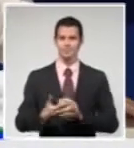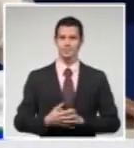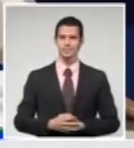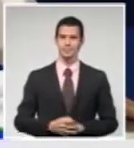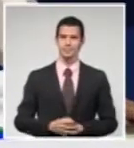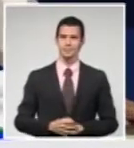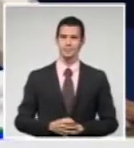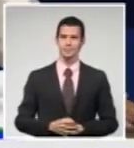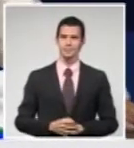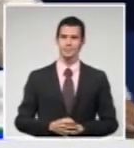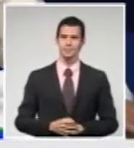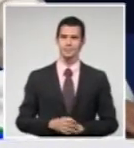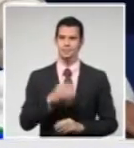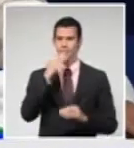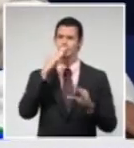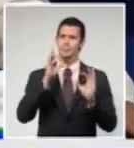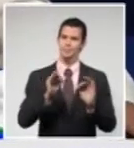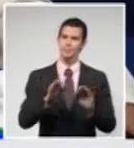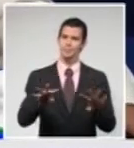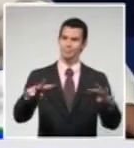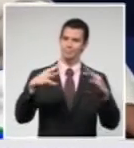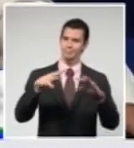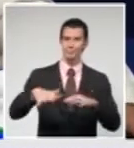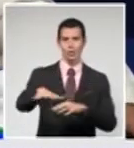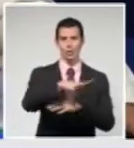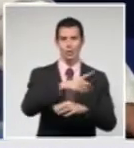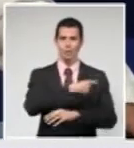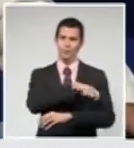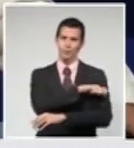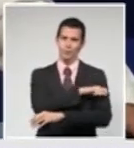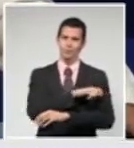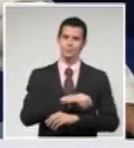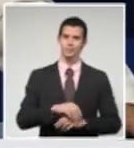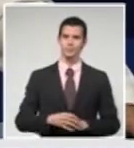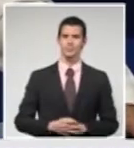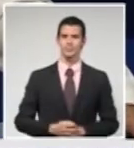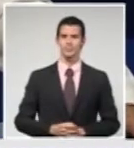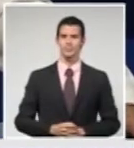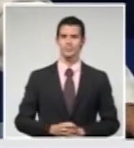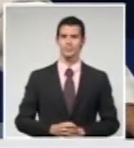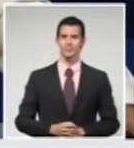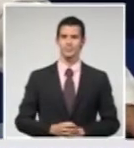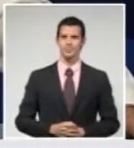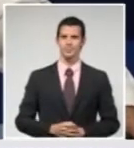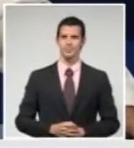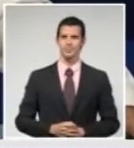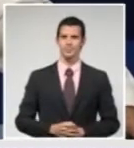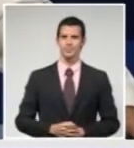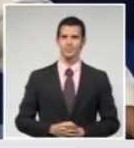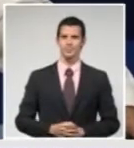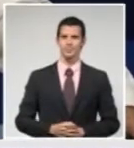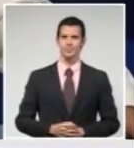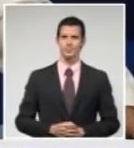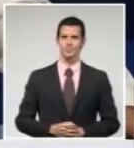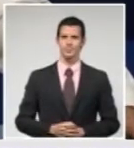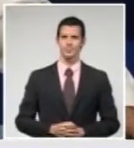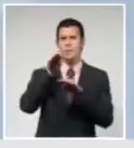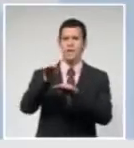sign language interpreter, and good morning to everyone tuned in to this briefing.